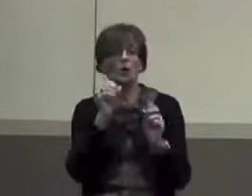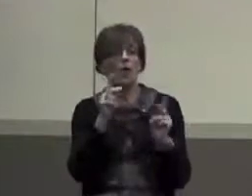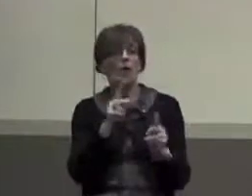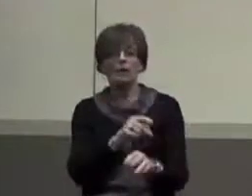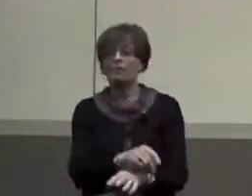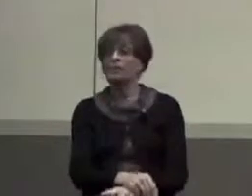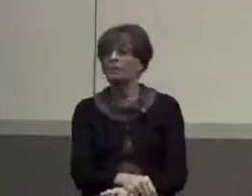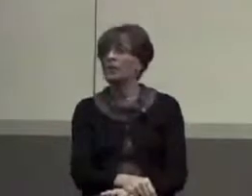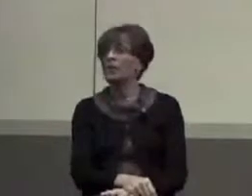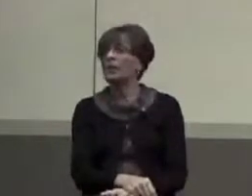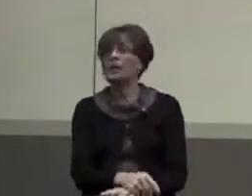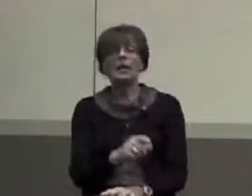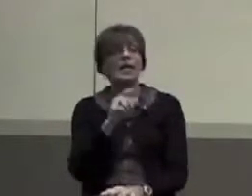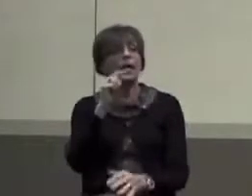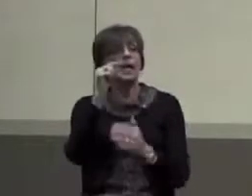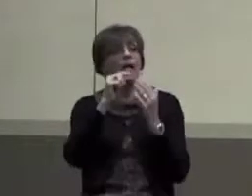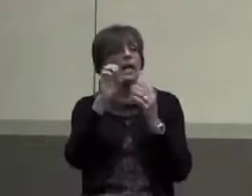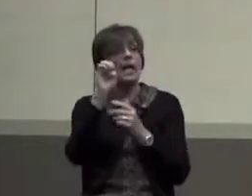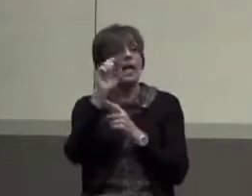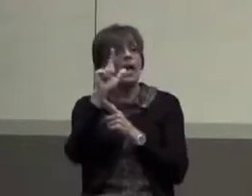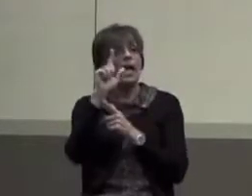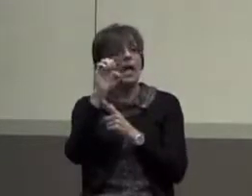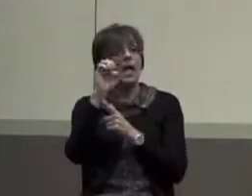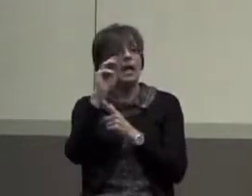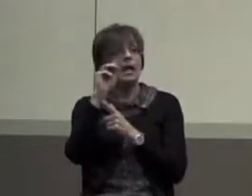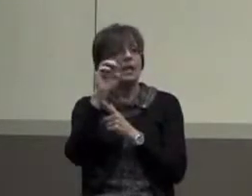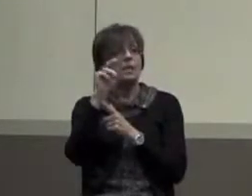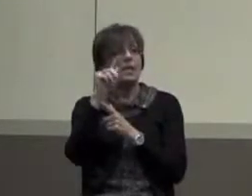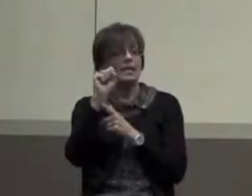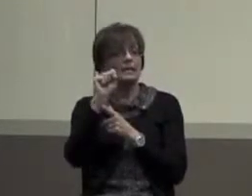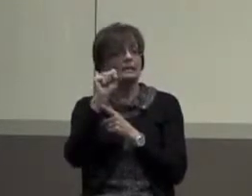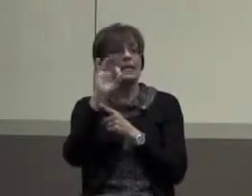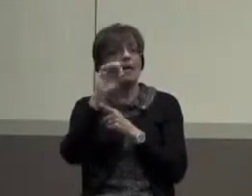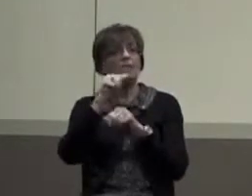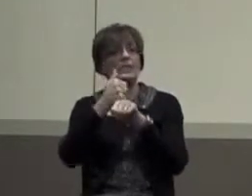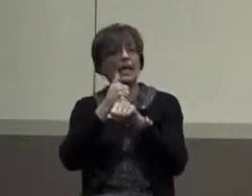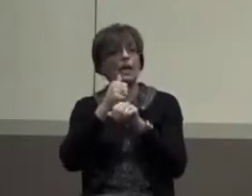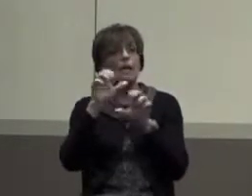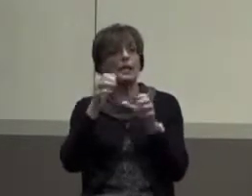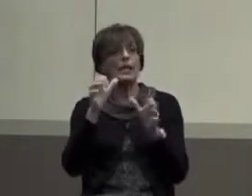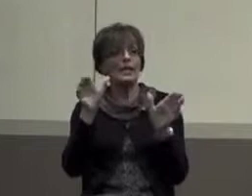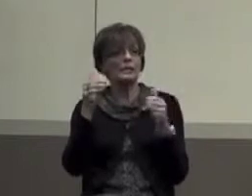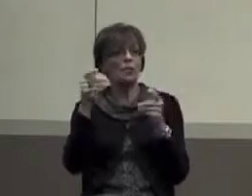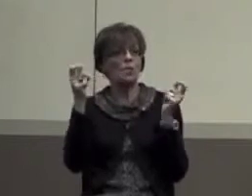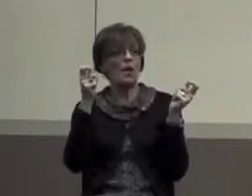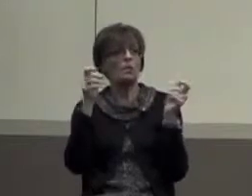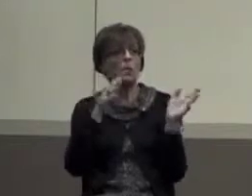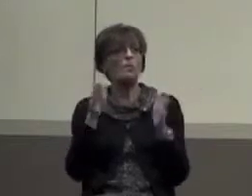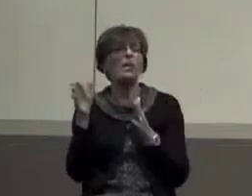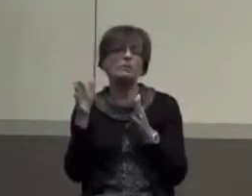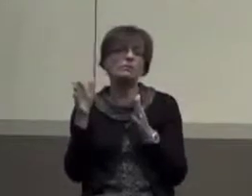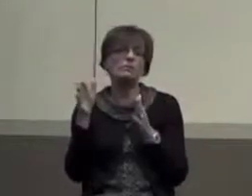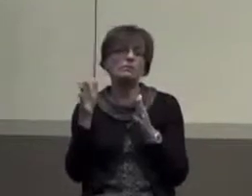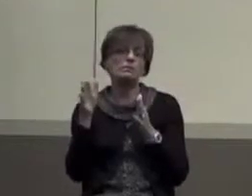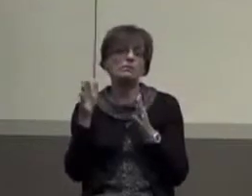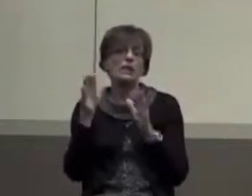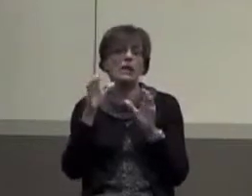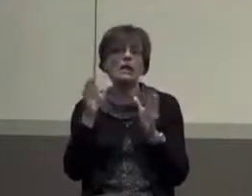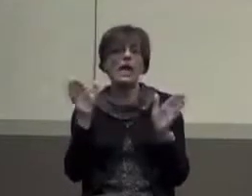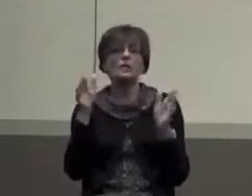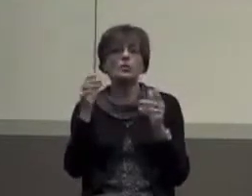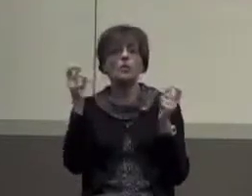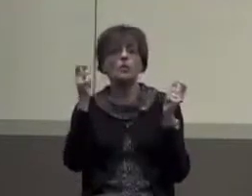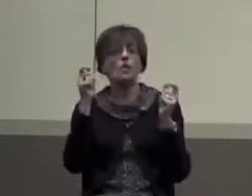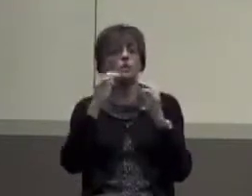So the elements of setting up a classroom management plan or classroom management system. First